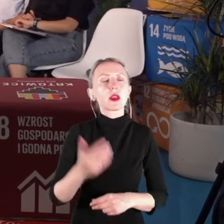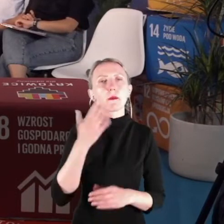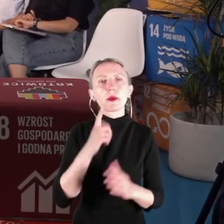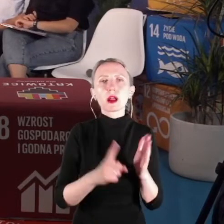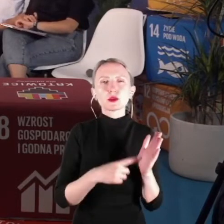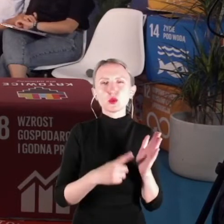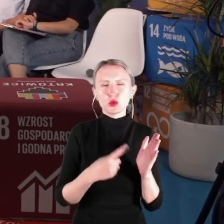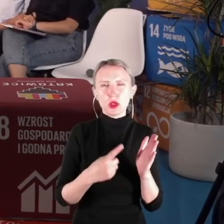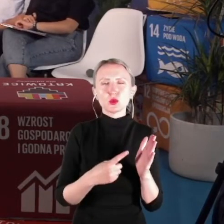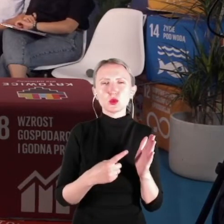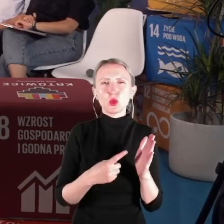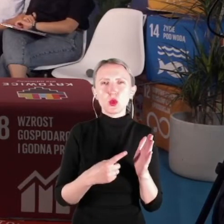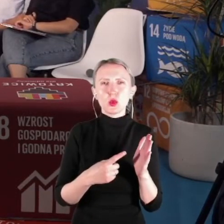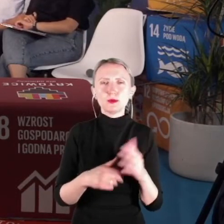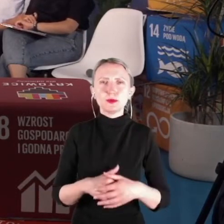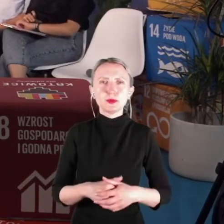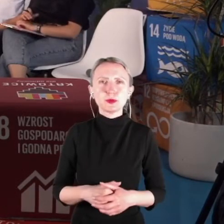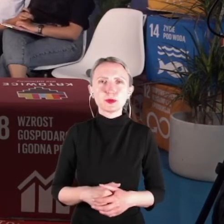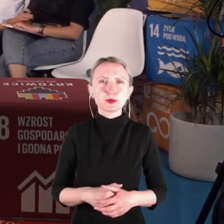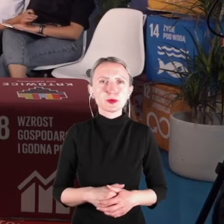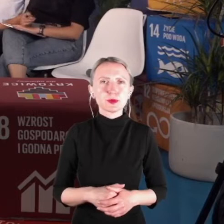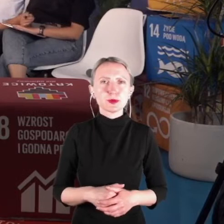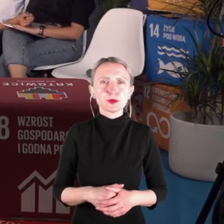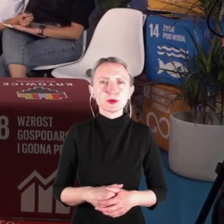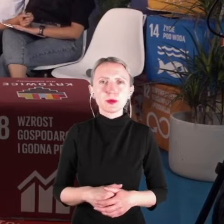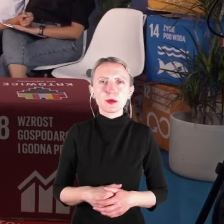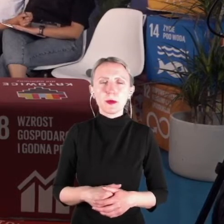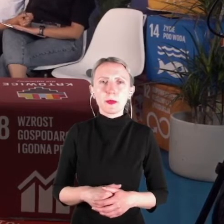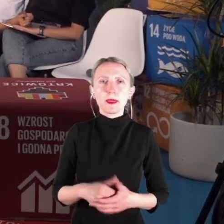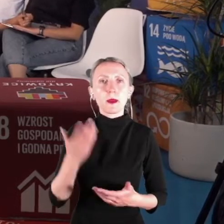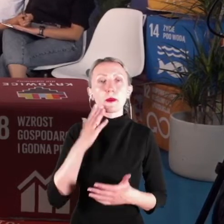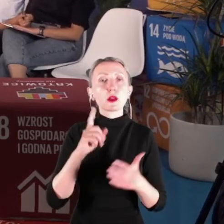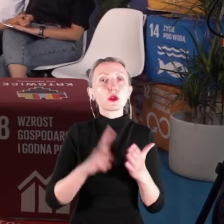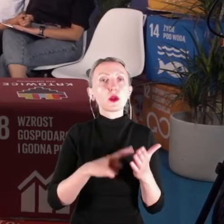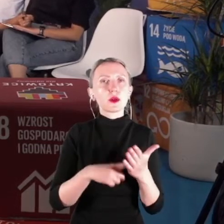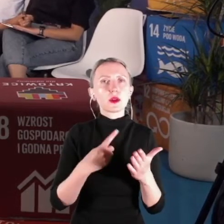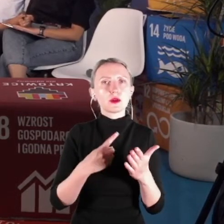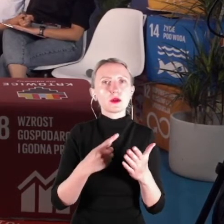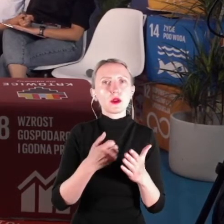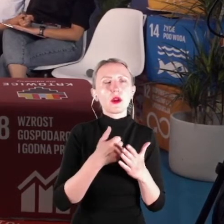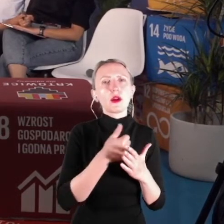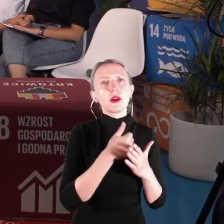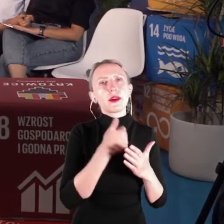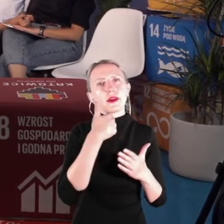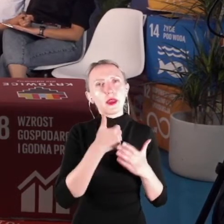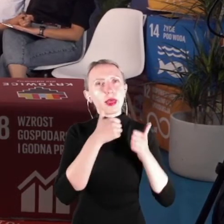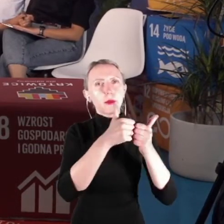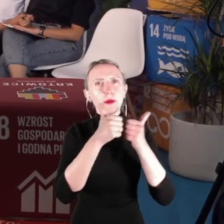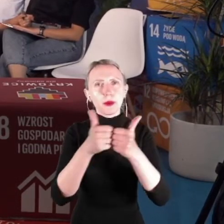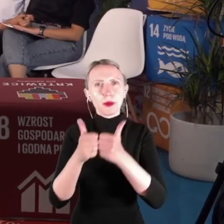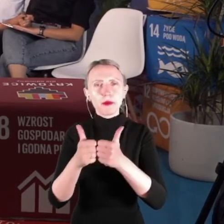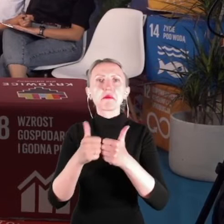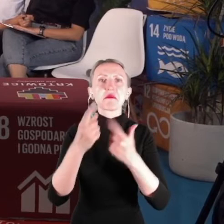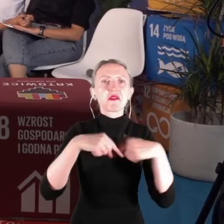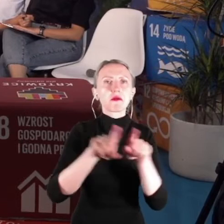are kind of reproducing this monofunctionality of the town. So some kind of one big employer has to come and kind of to